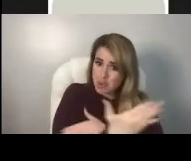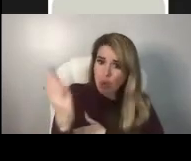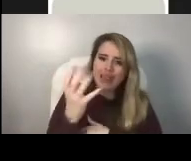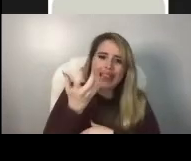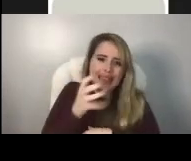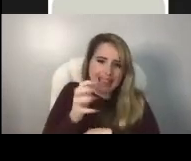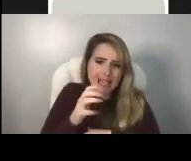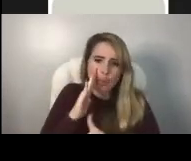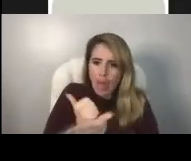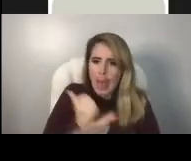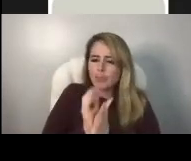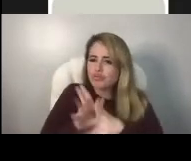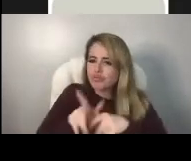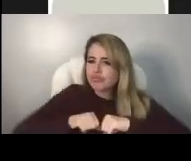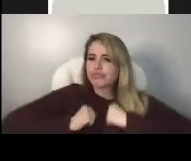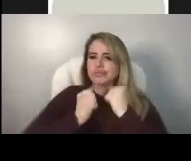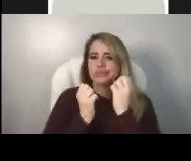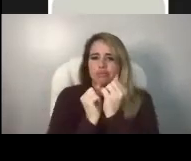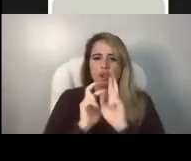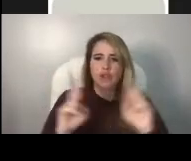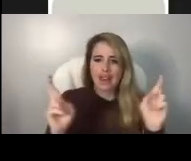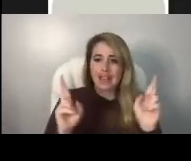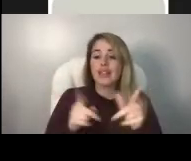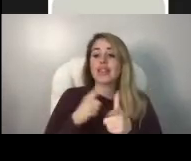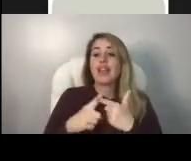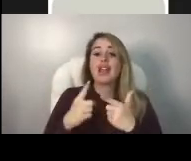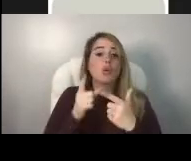going, and then ice to prevent inflammation.